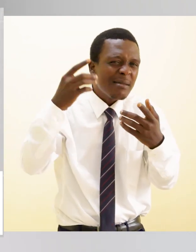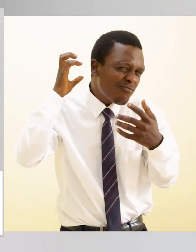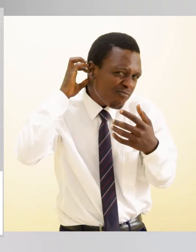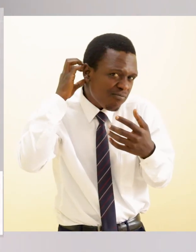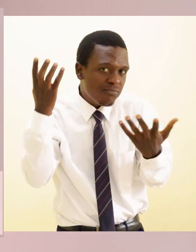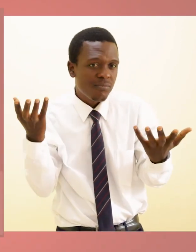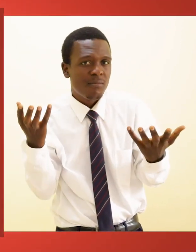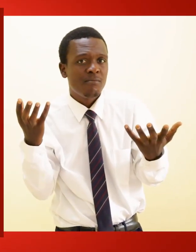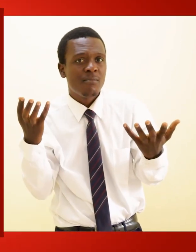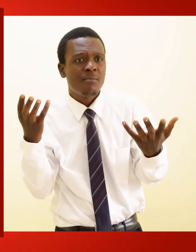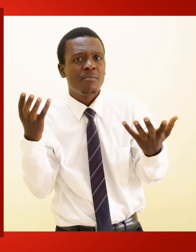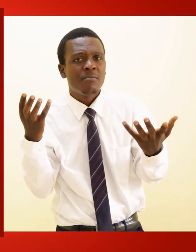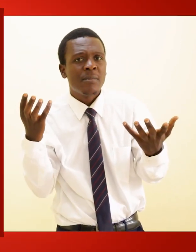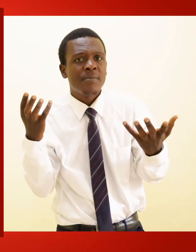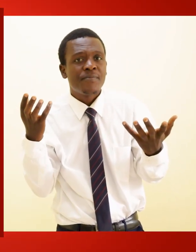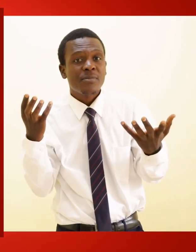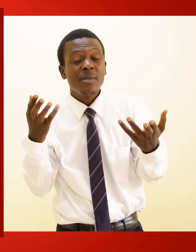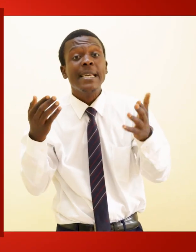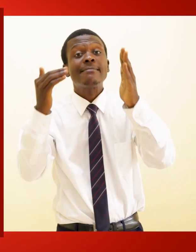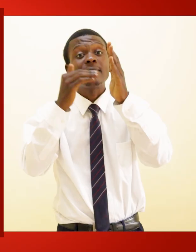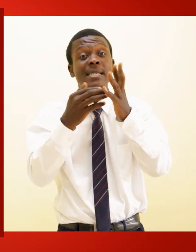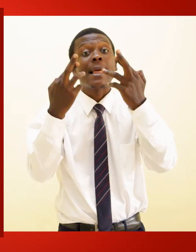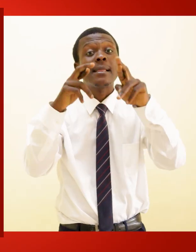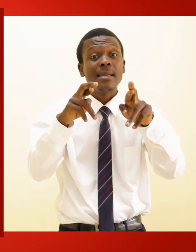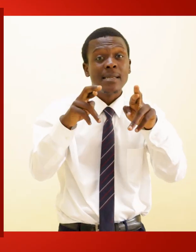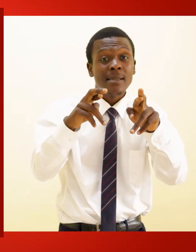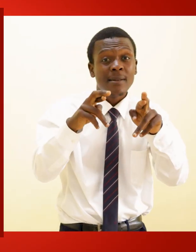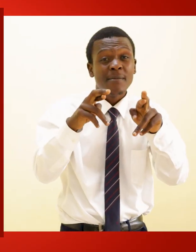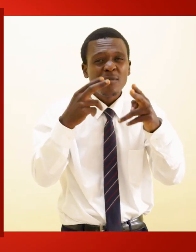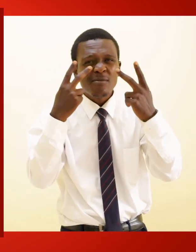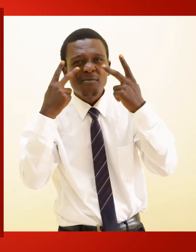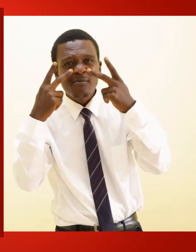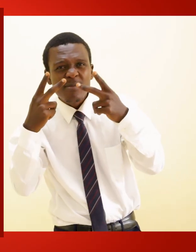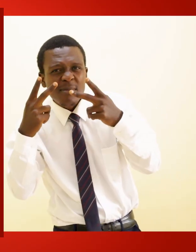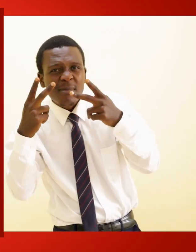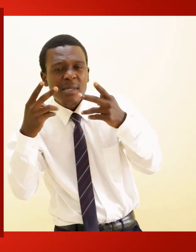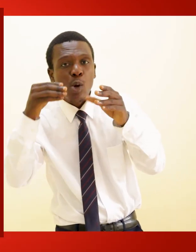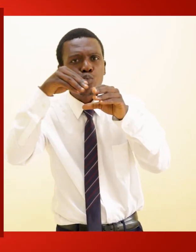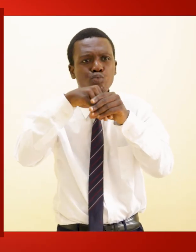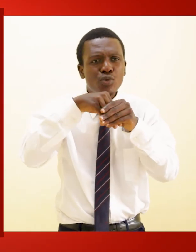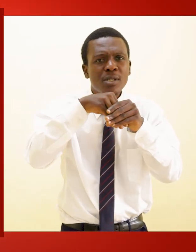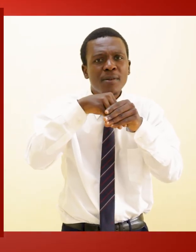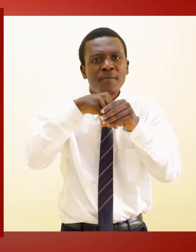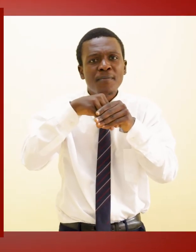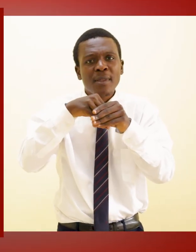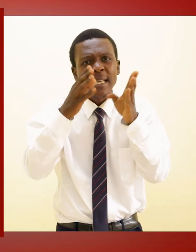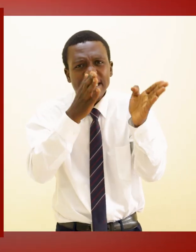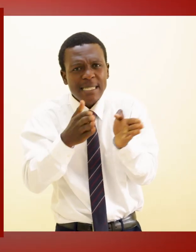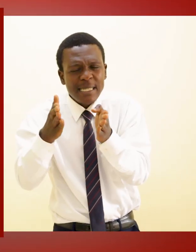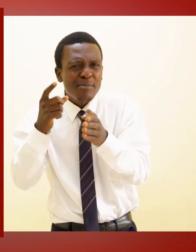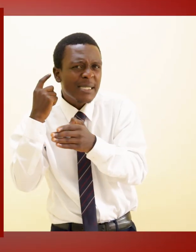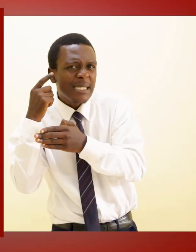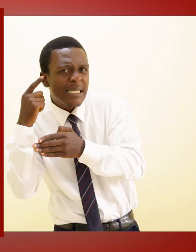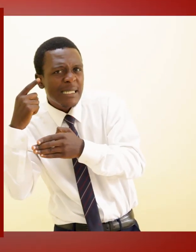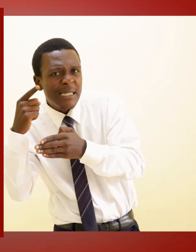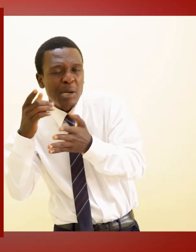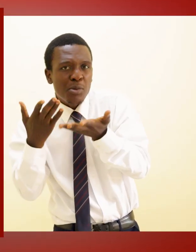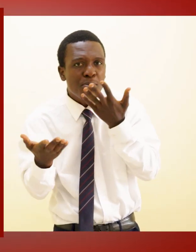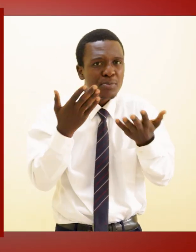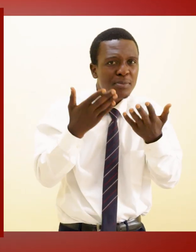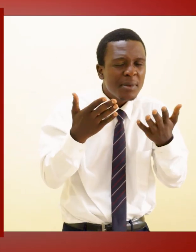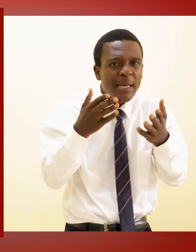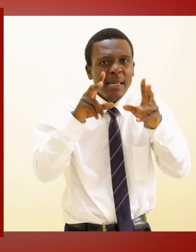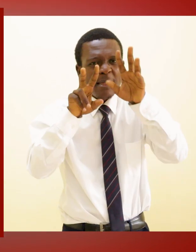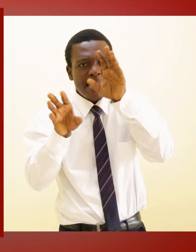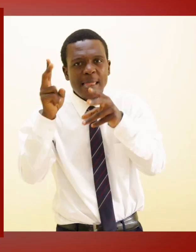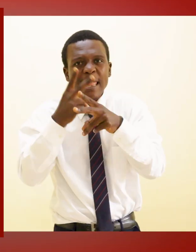cholesteatoma. To recap, red flags include persistent discharge despite